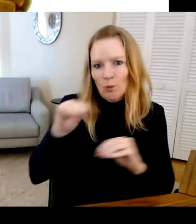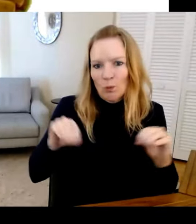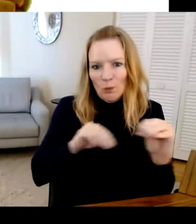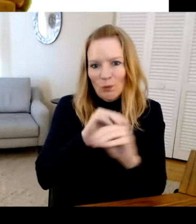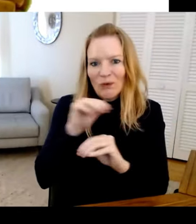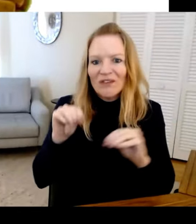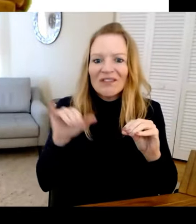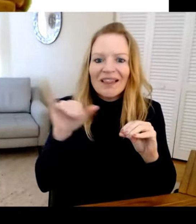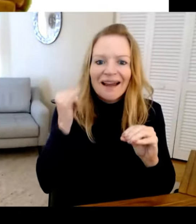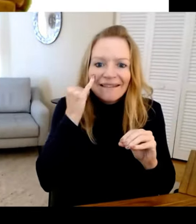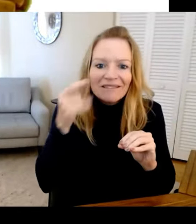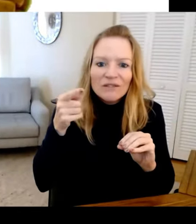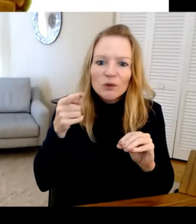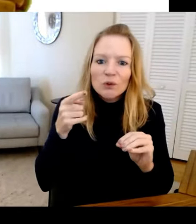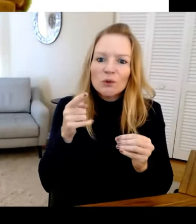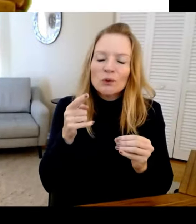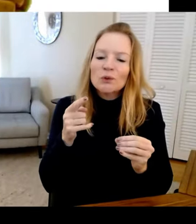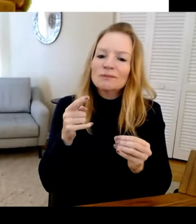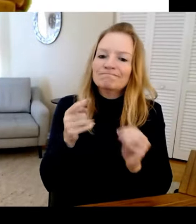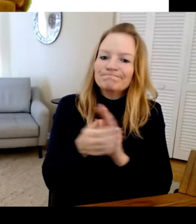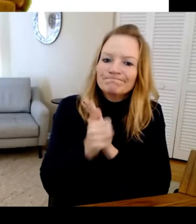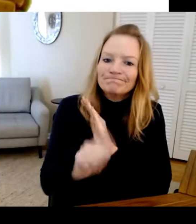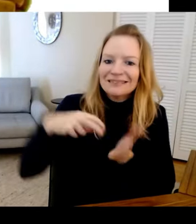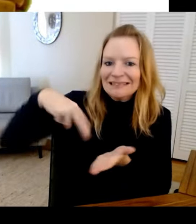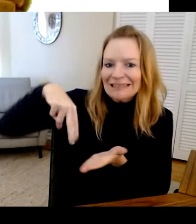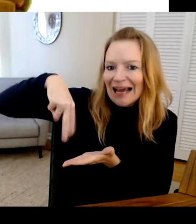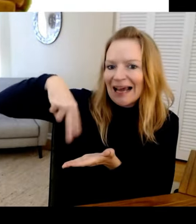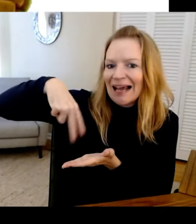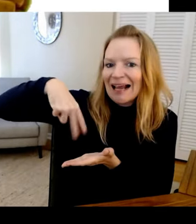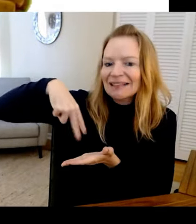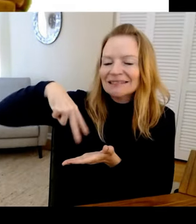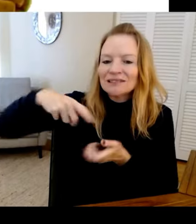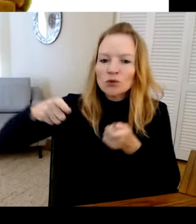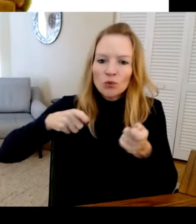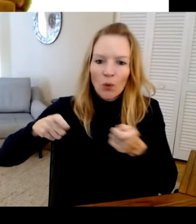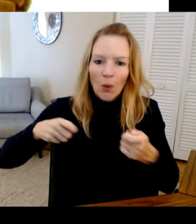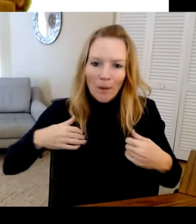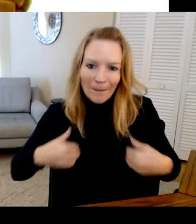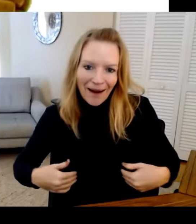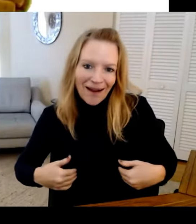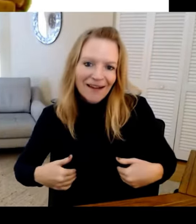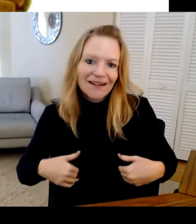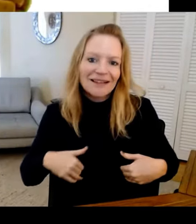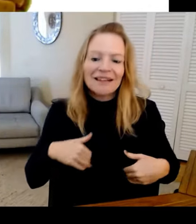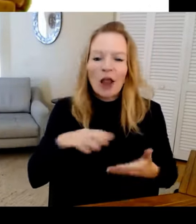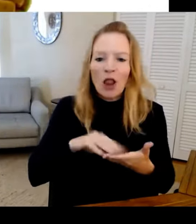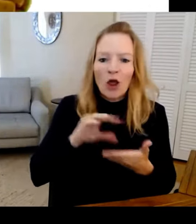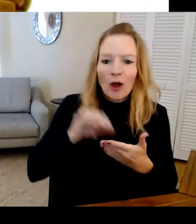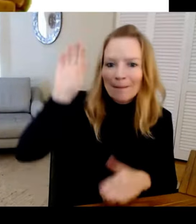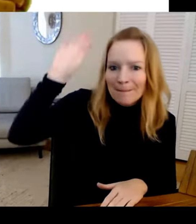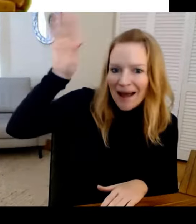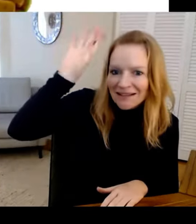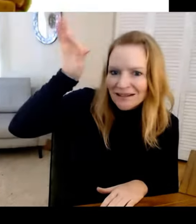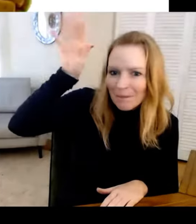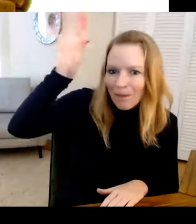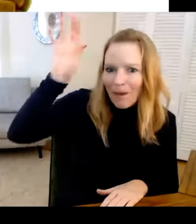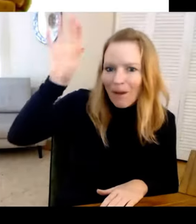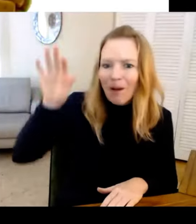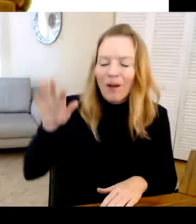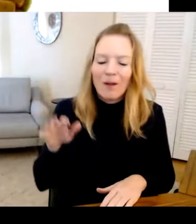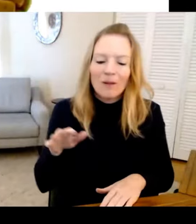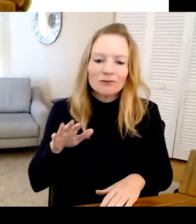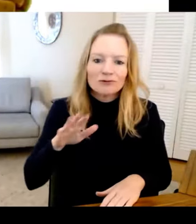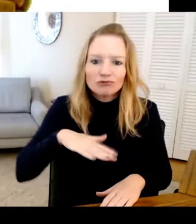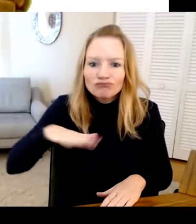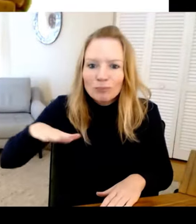That helps with movement. That, like, if you are a talented dancer and you can control your body that way,